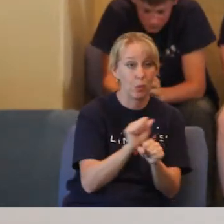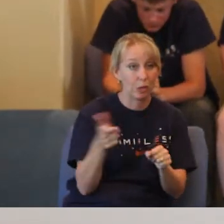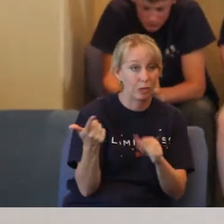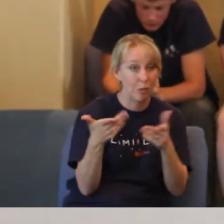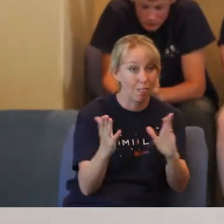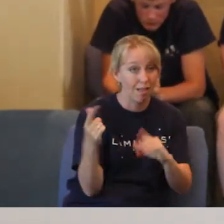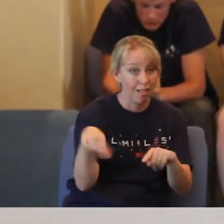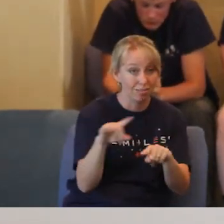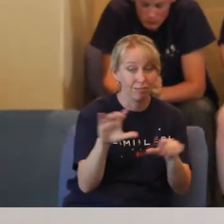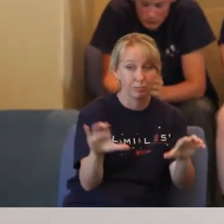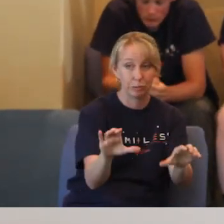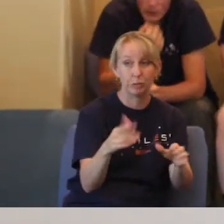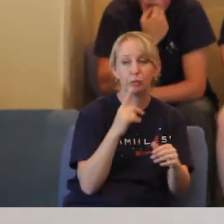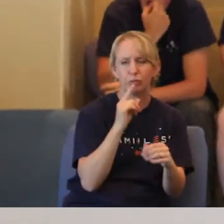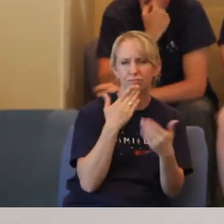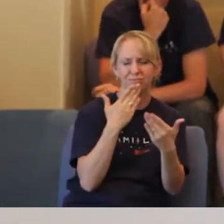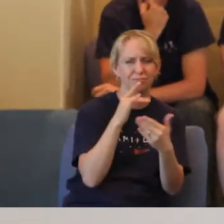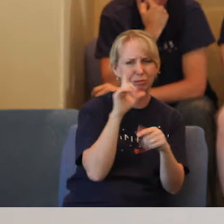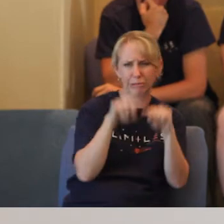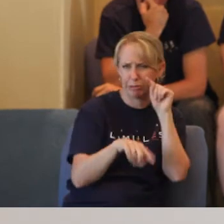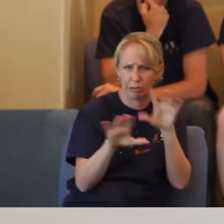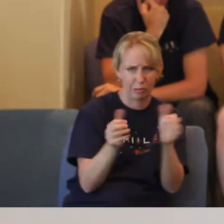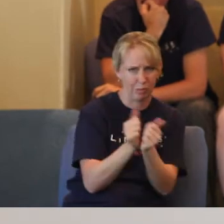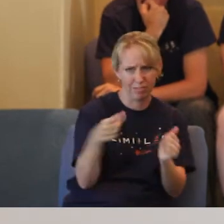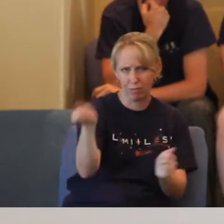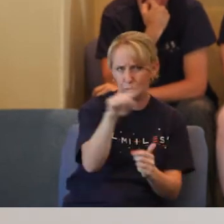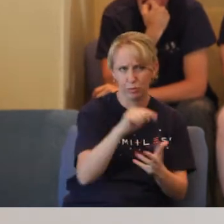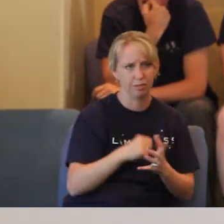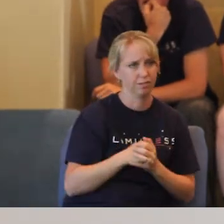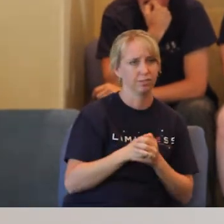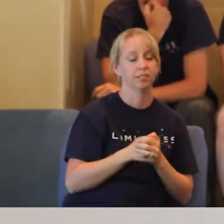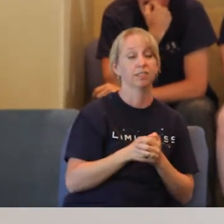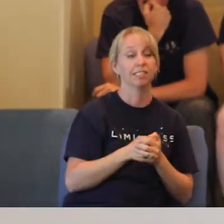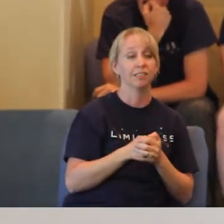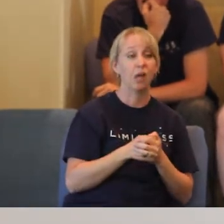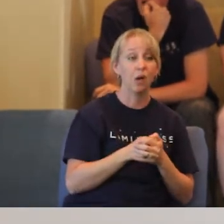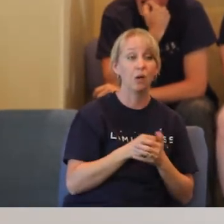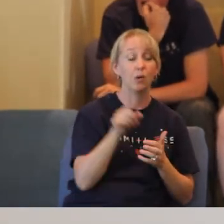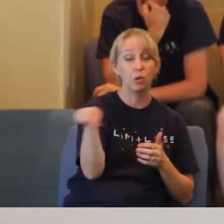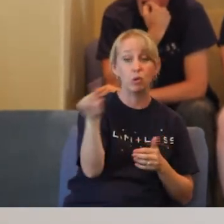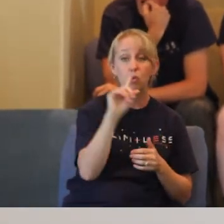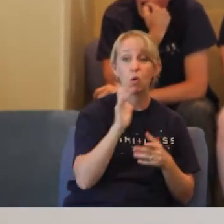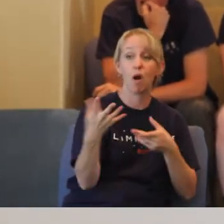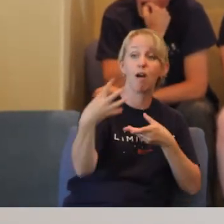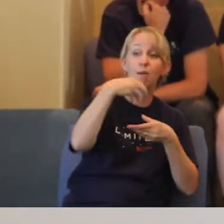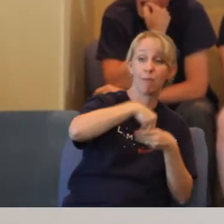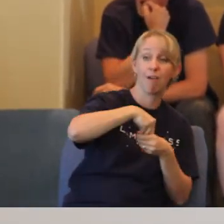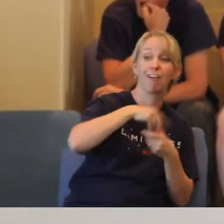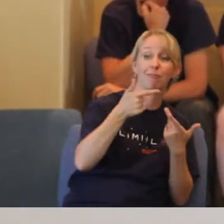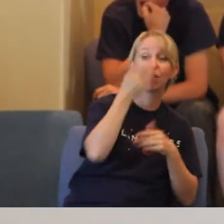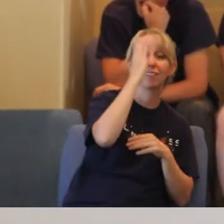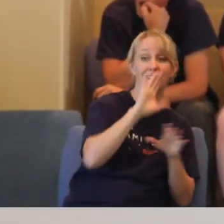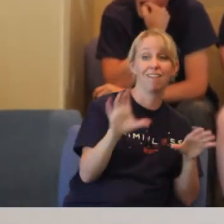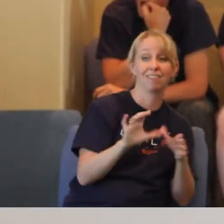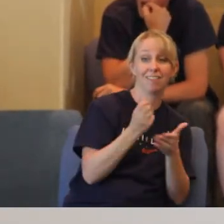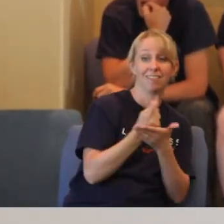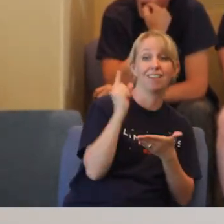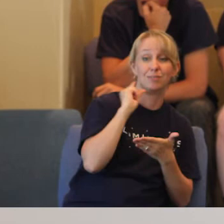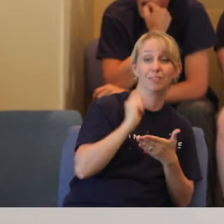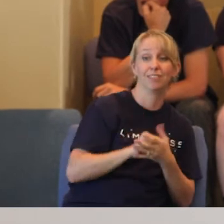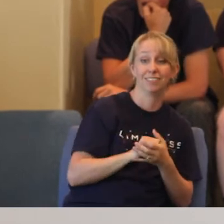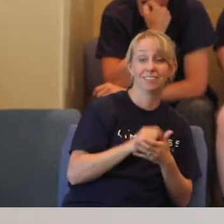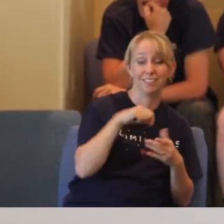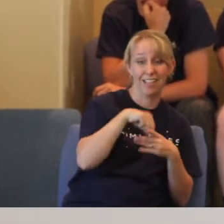guys. So you guys are a part of what God did last week in Gallup, New Mexico. Just